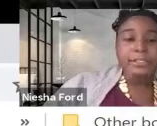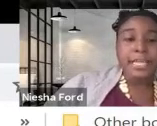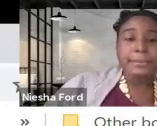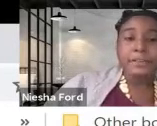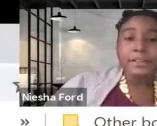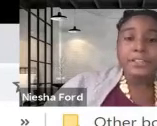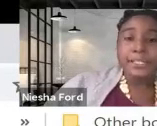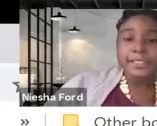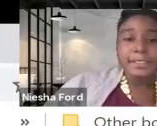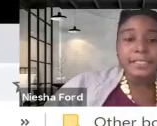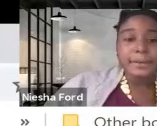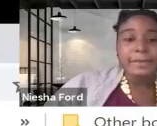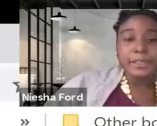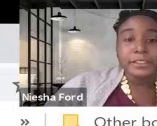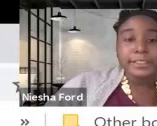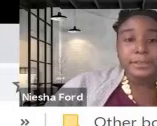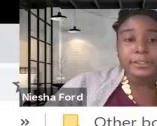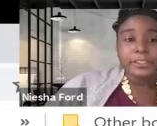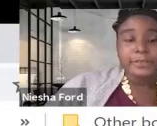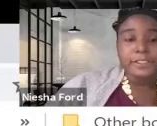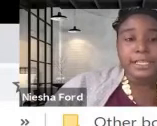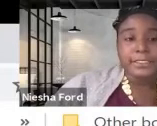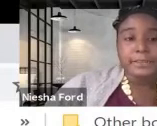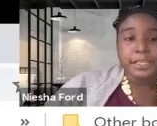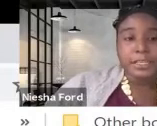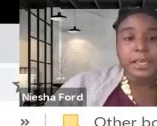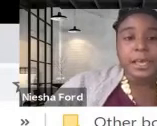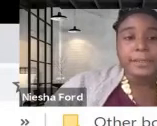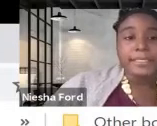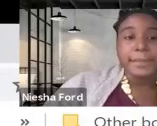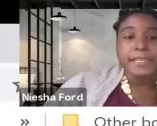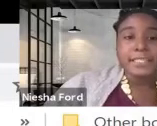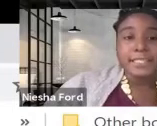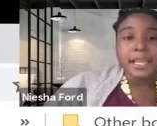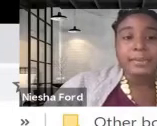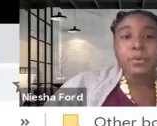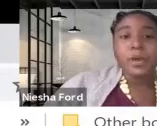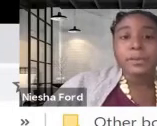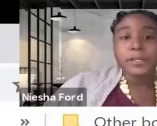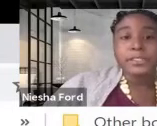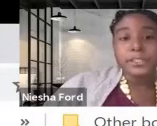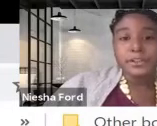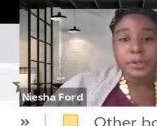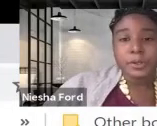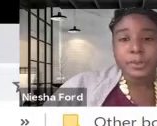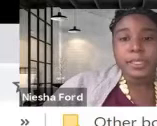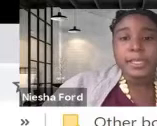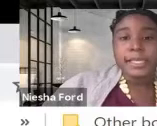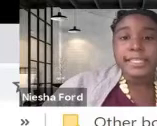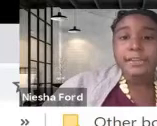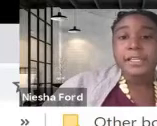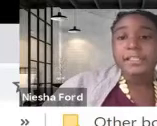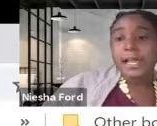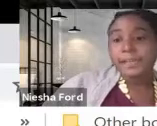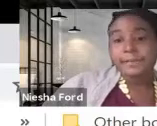And your assignment for your second activity is going to be fairly similar to the first activity, except this time, one person in your group